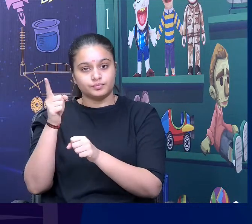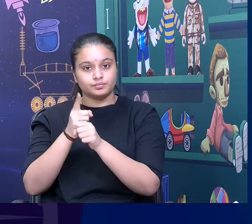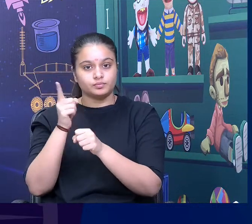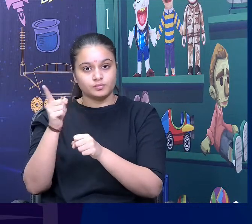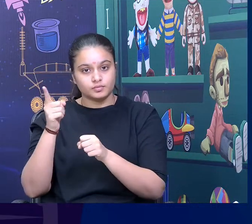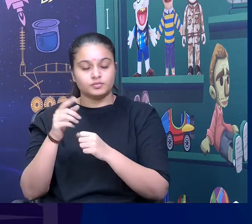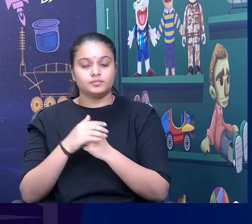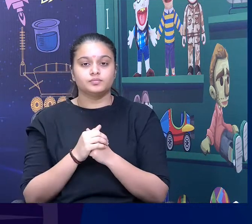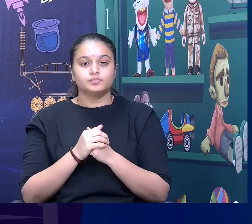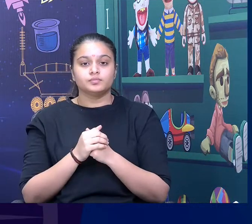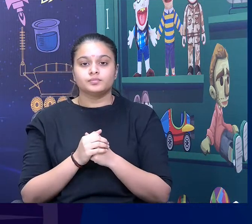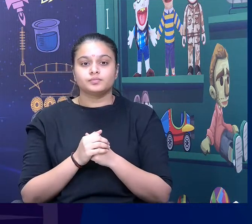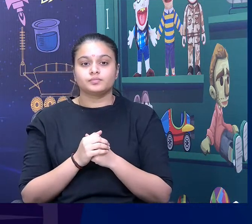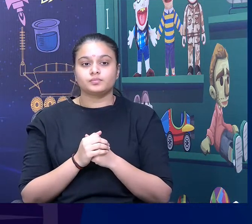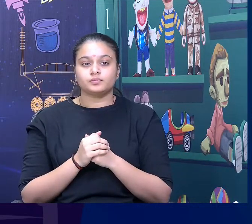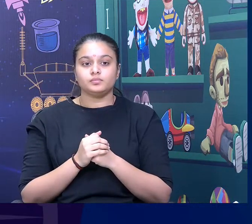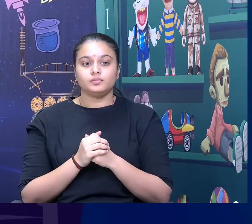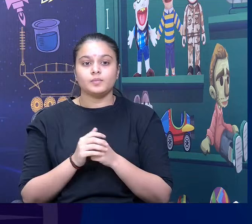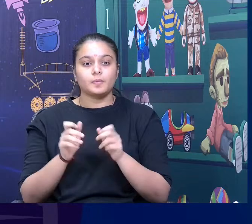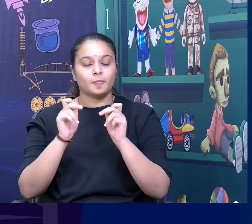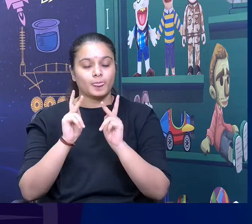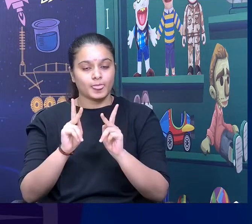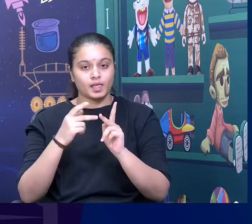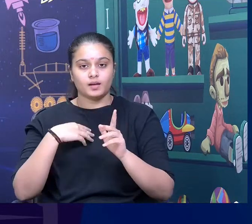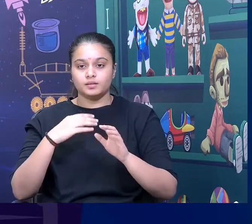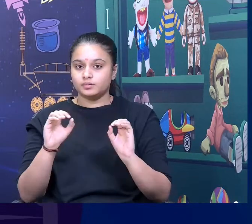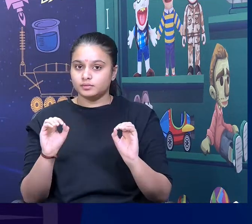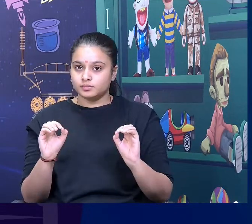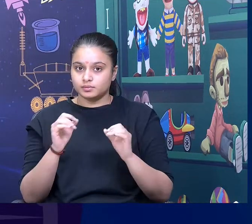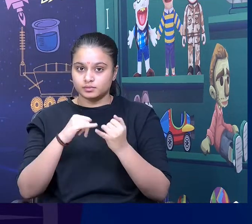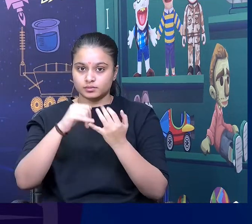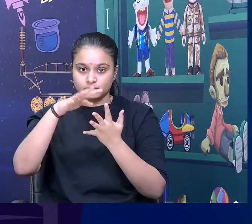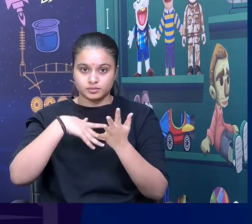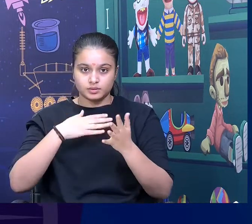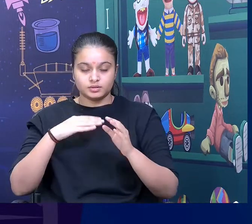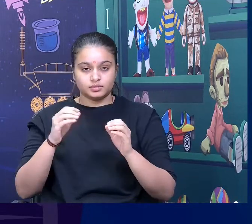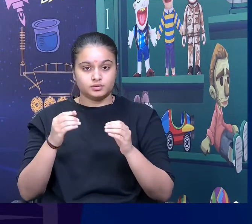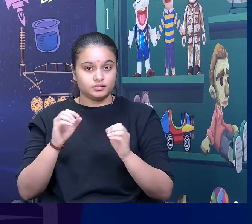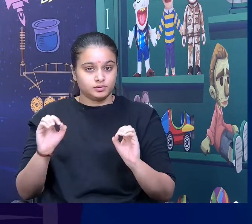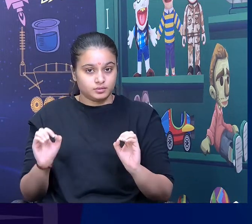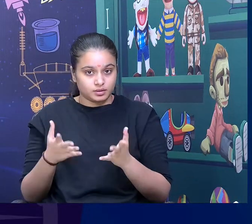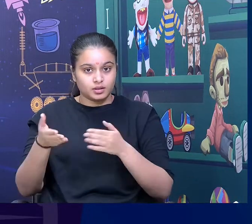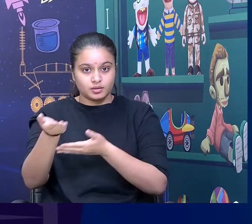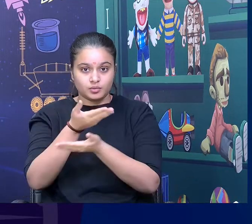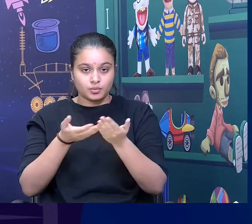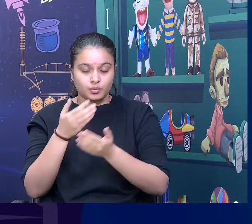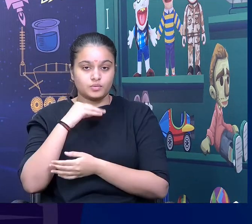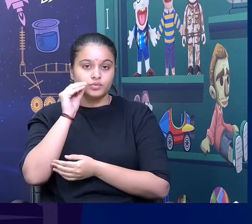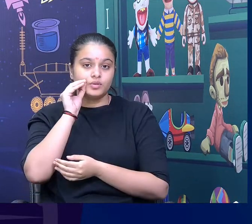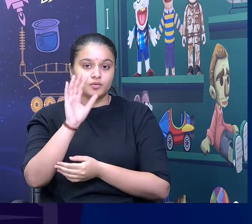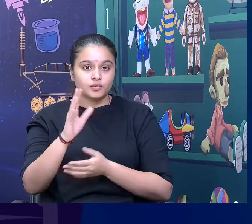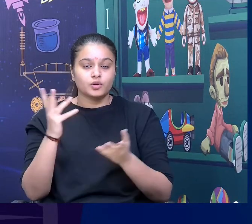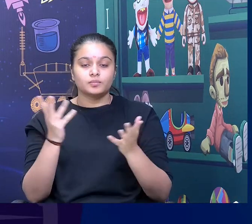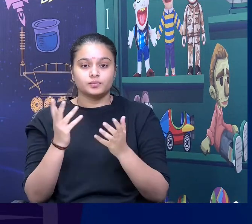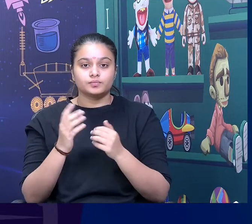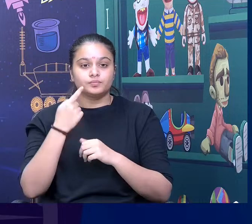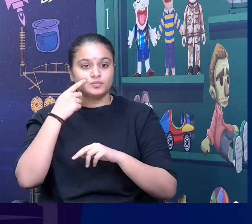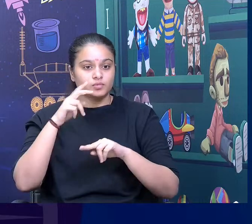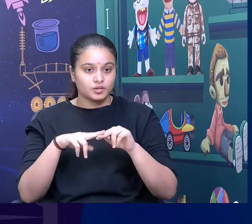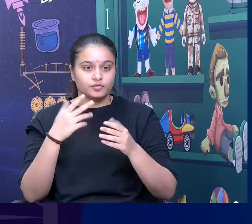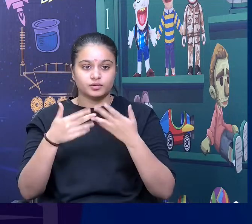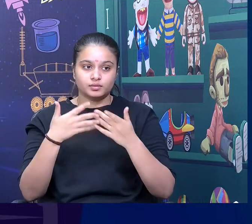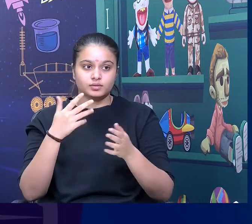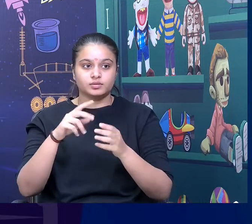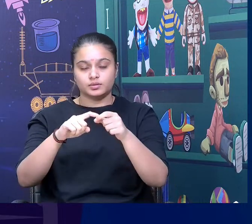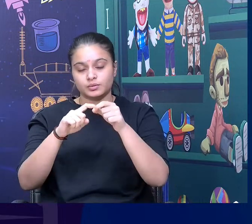warm welcome. Thank you. Okay, so before we start this session, here's a piece of information for all of you, and that is that if you have any